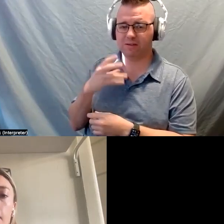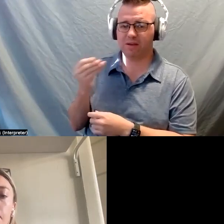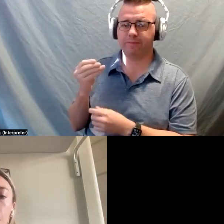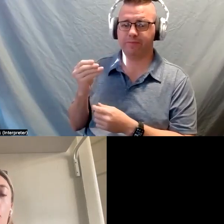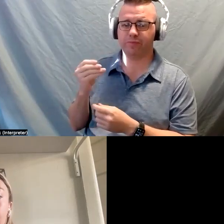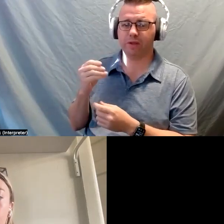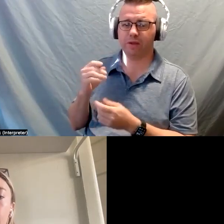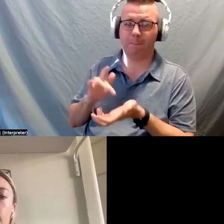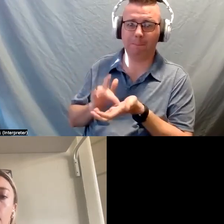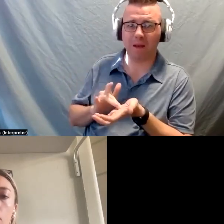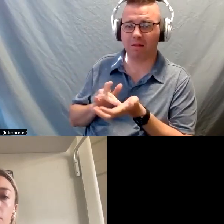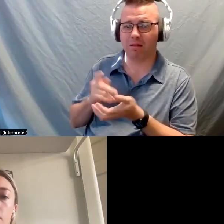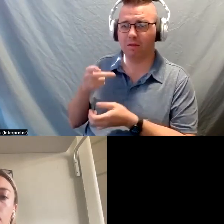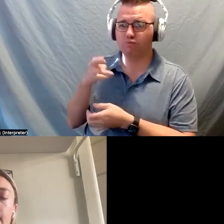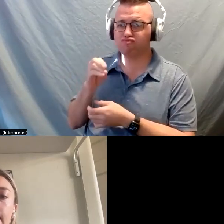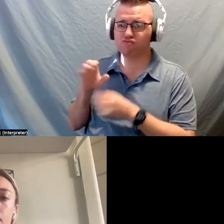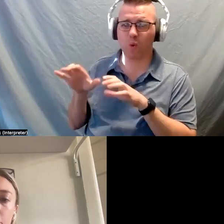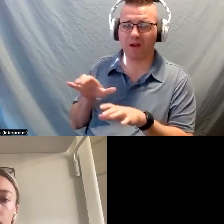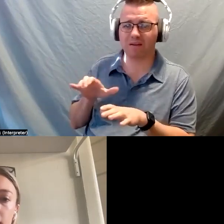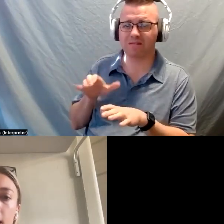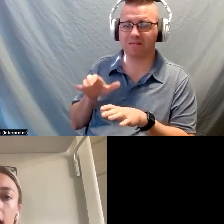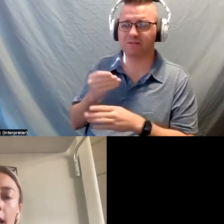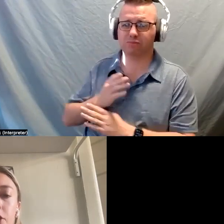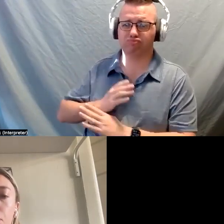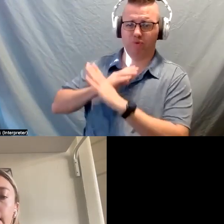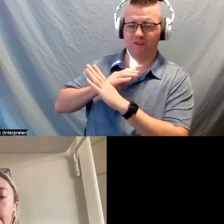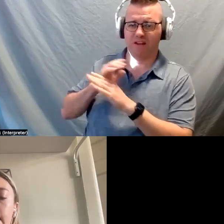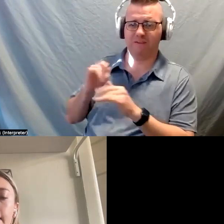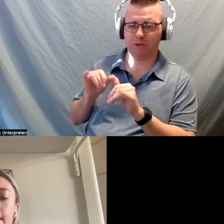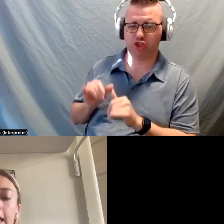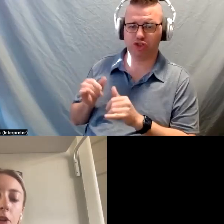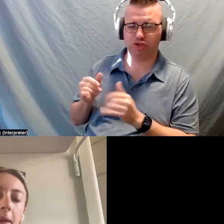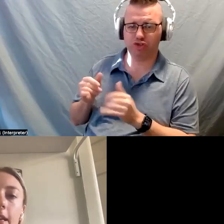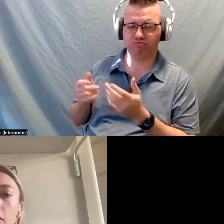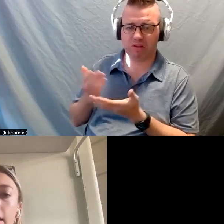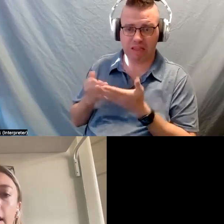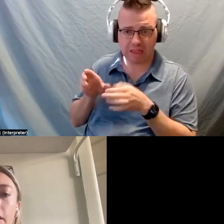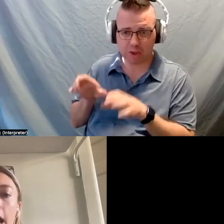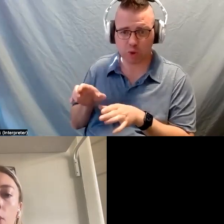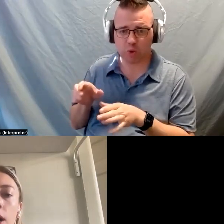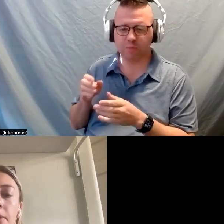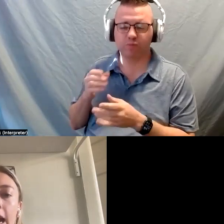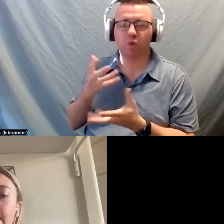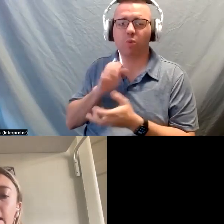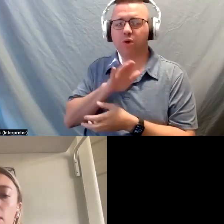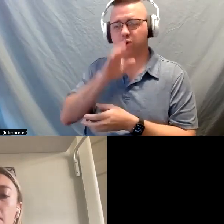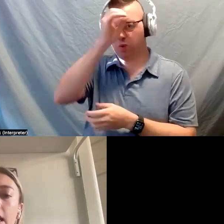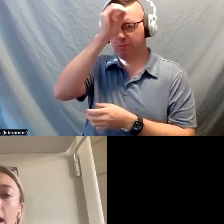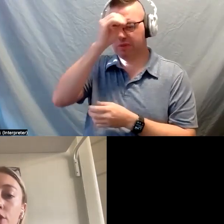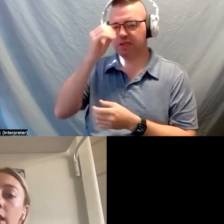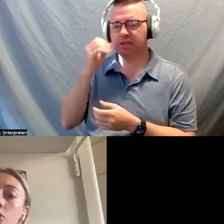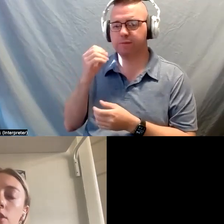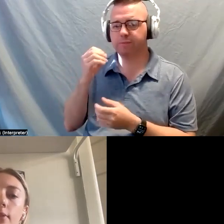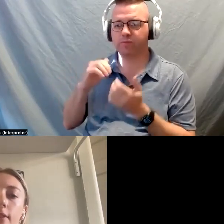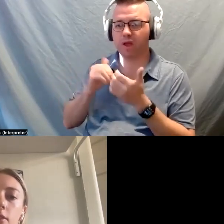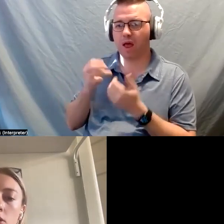medically proactive with it, and also preventative measures? And I just wanted to get your opinion on how the tactics of the media